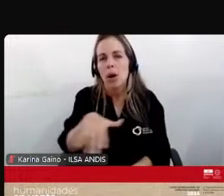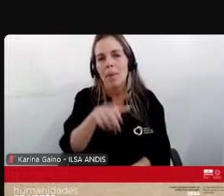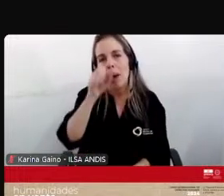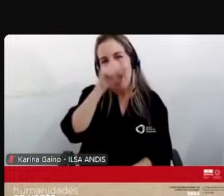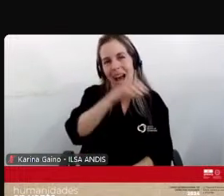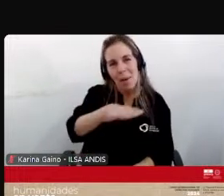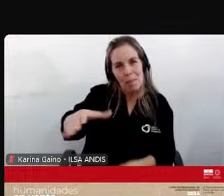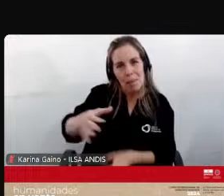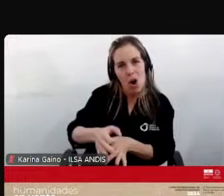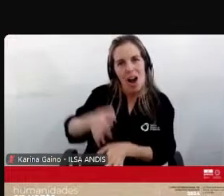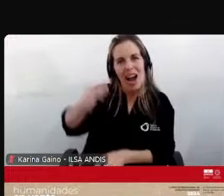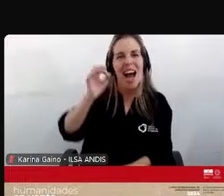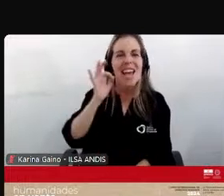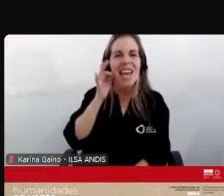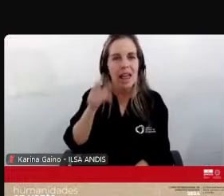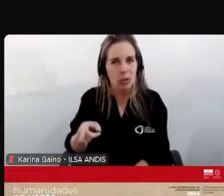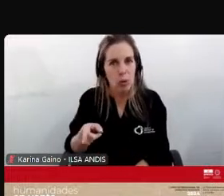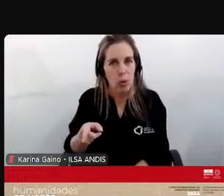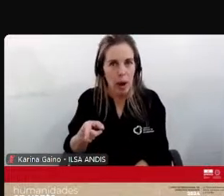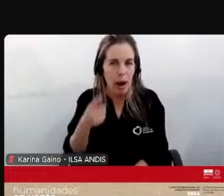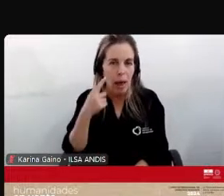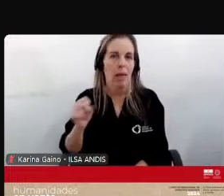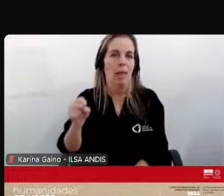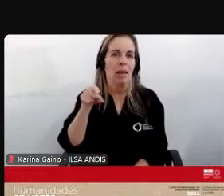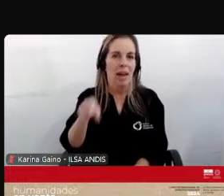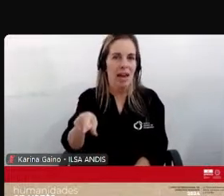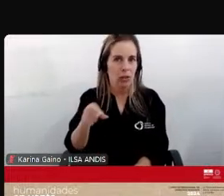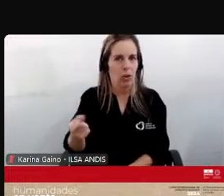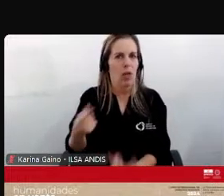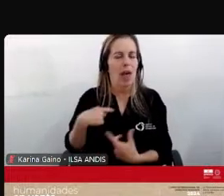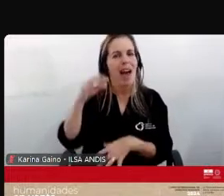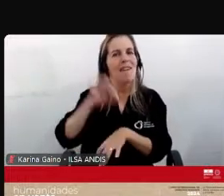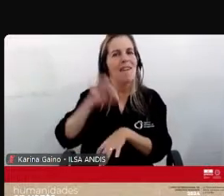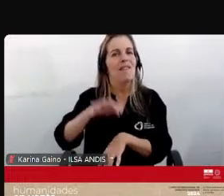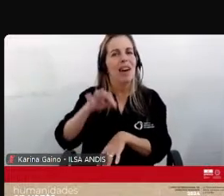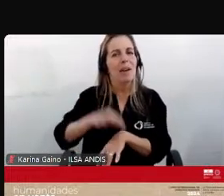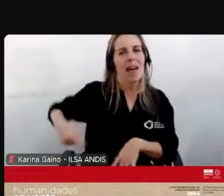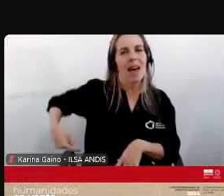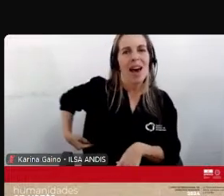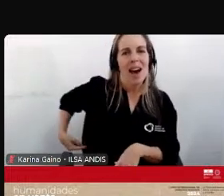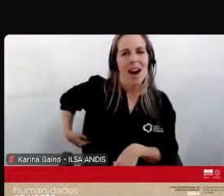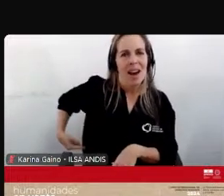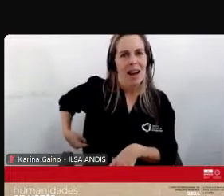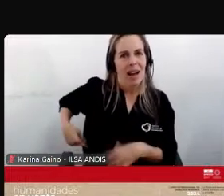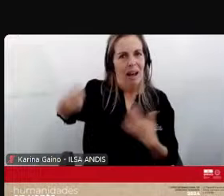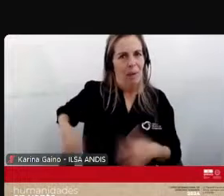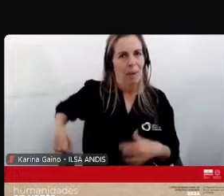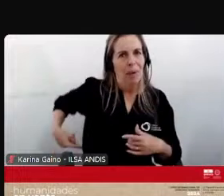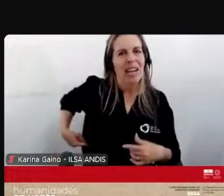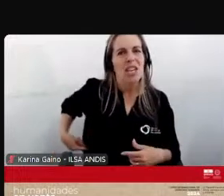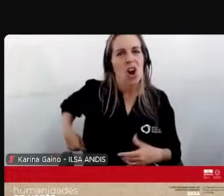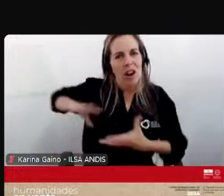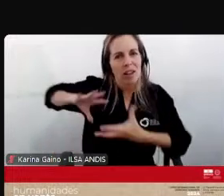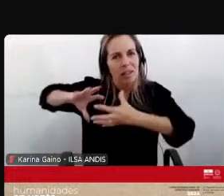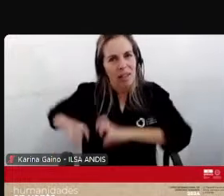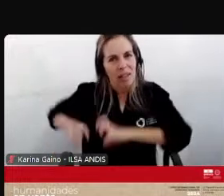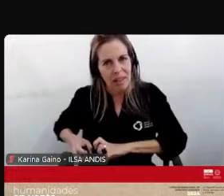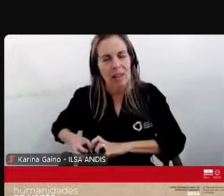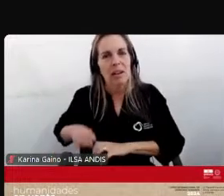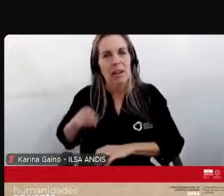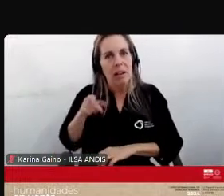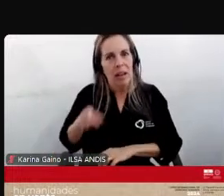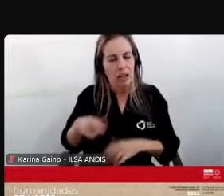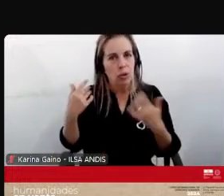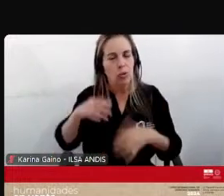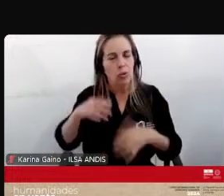disease of unknown origin, which is a lifelong lethal condition that affects large numbers of